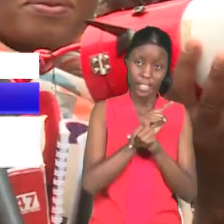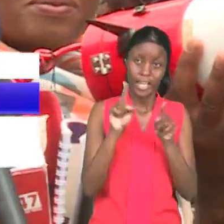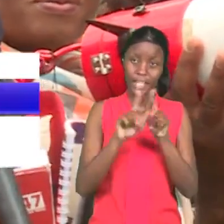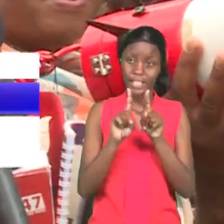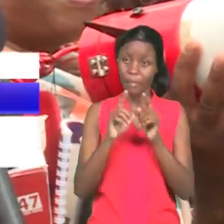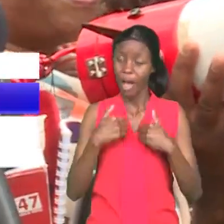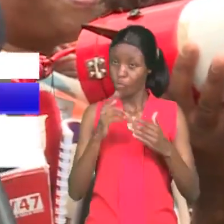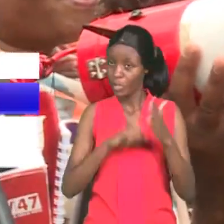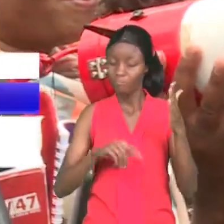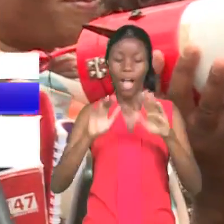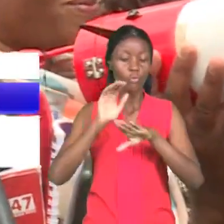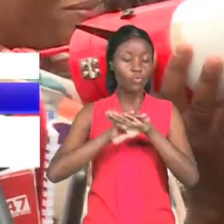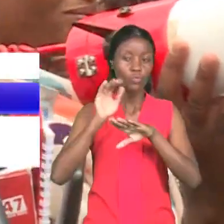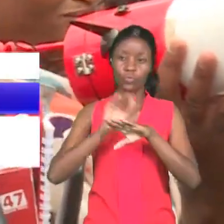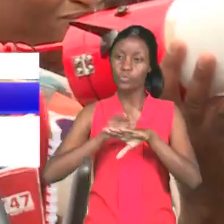smoke.